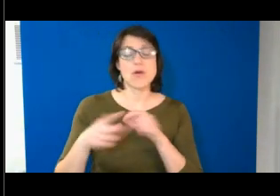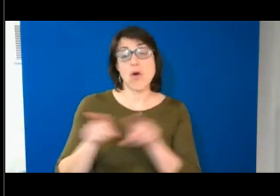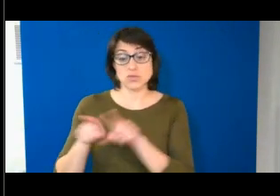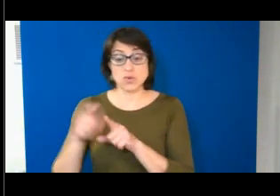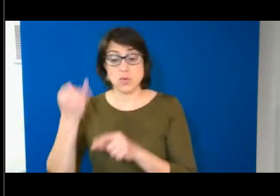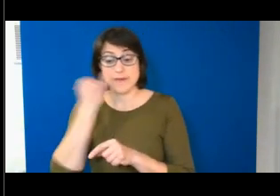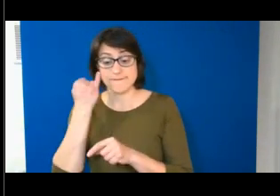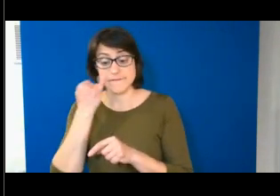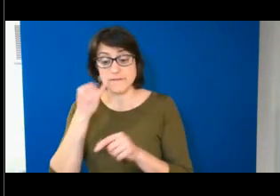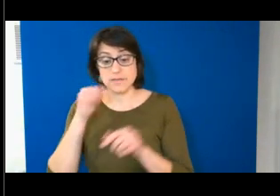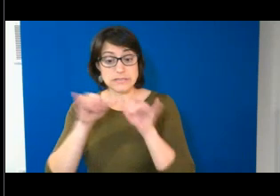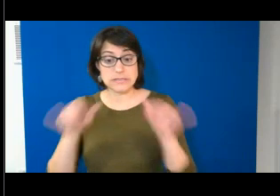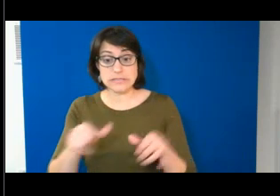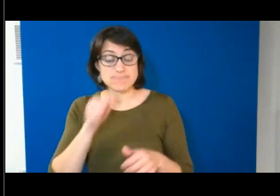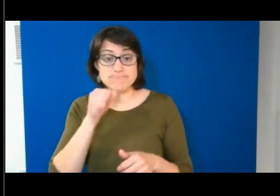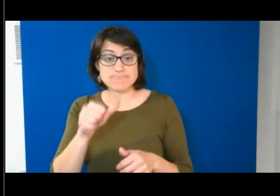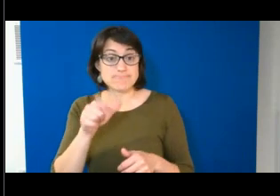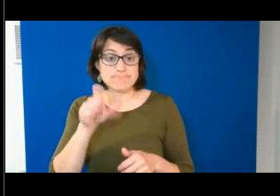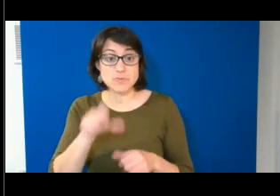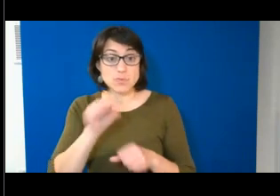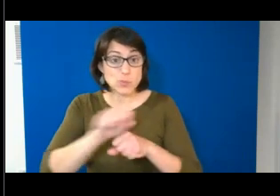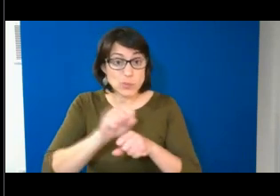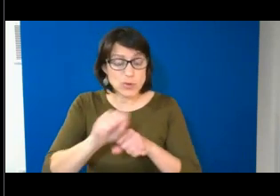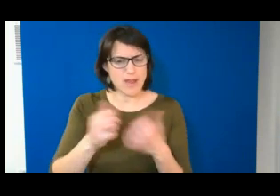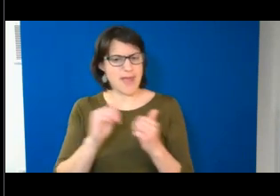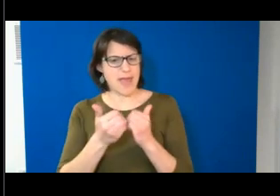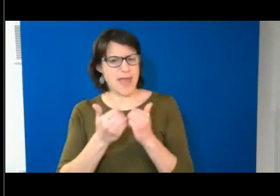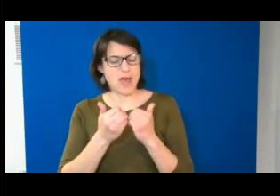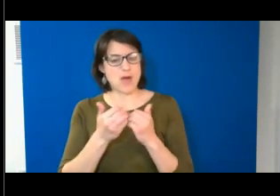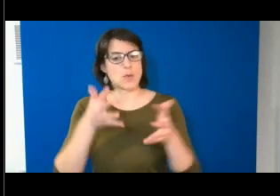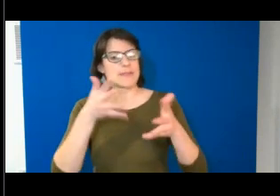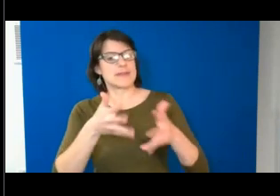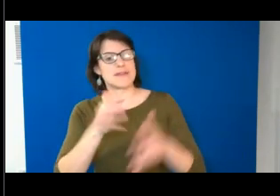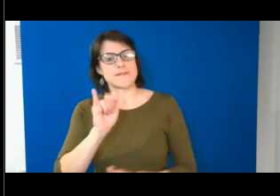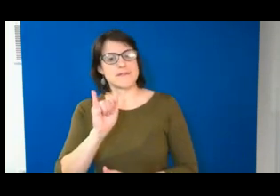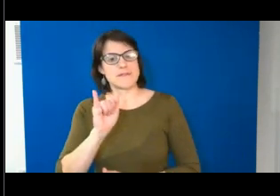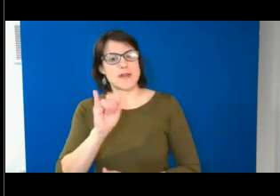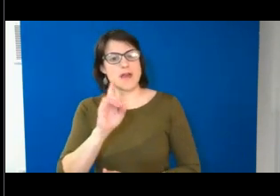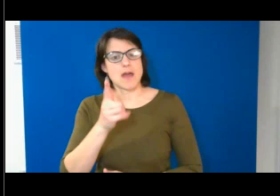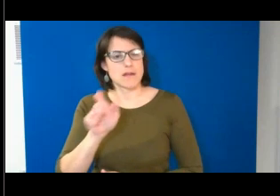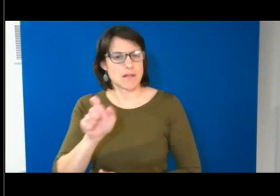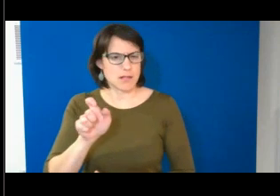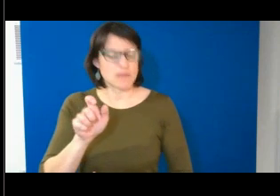we, when the items coming down, then we actually can,